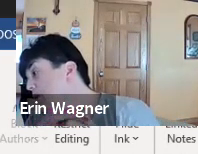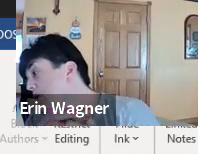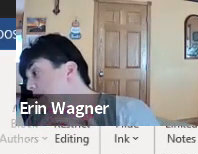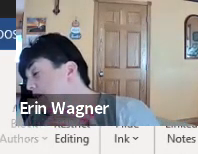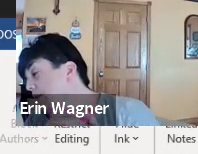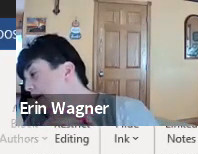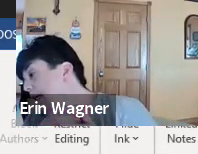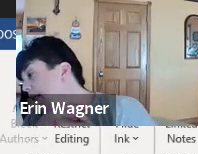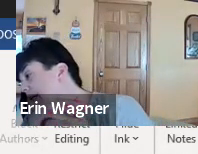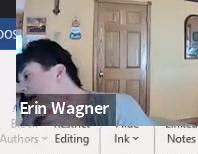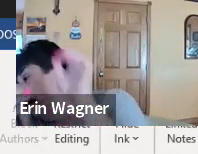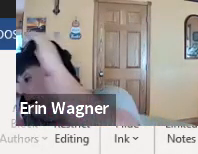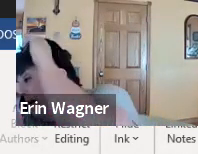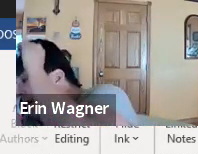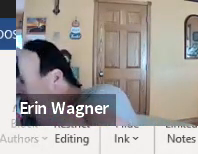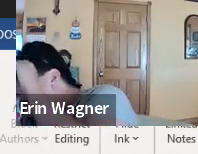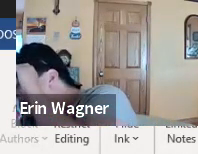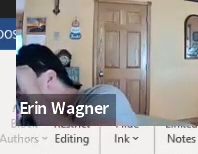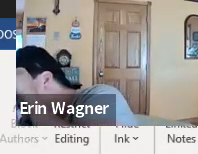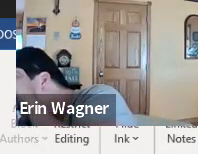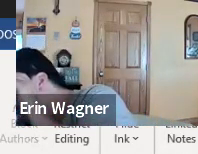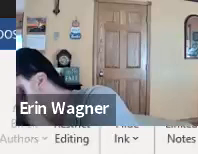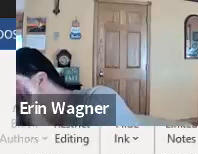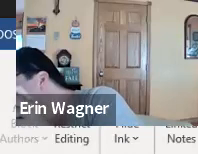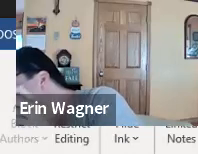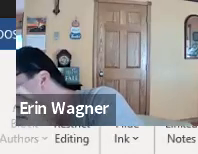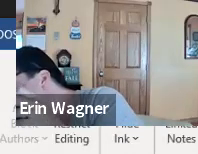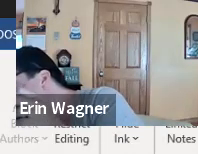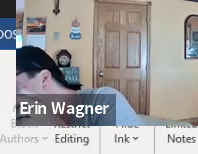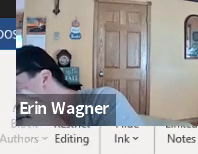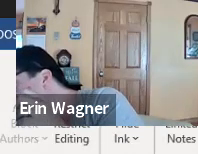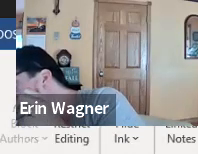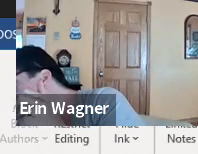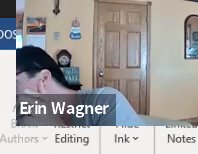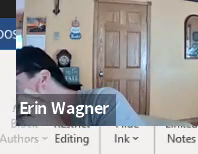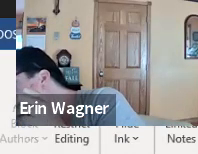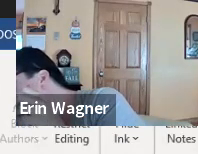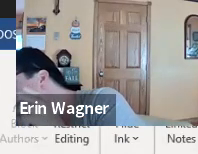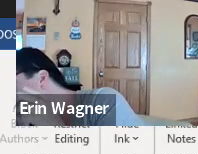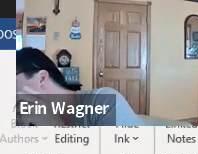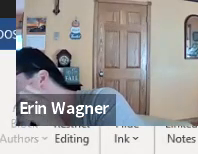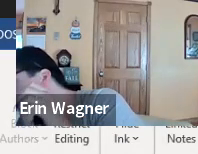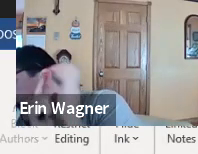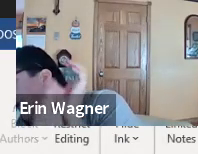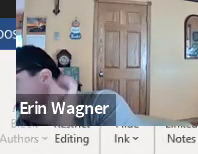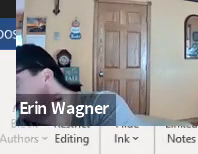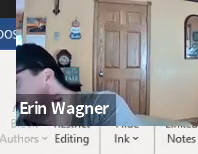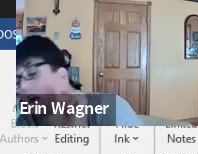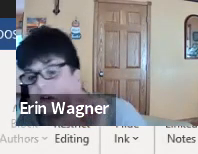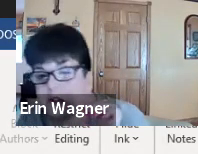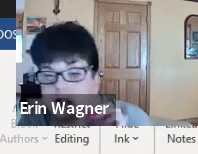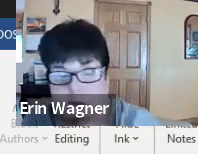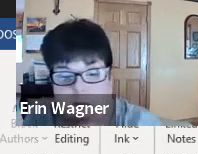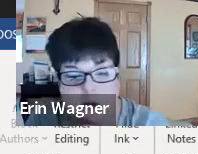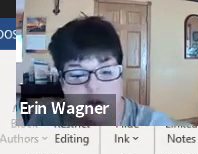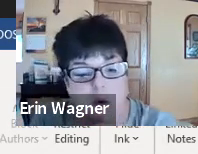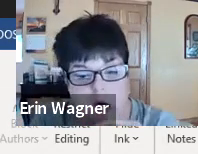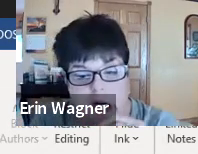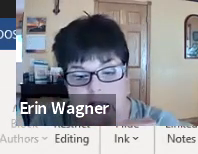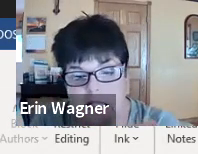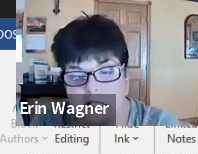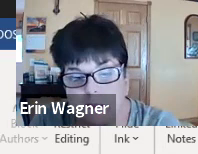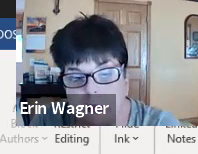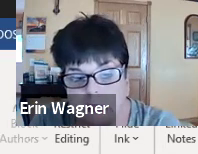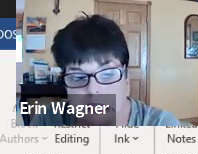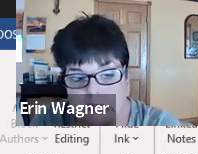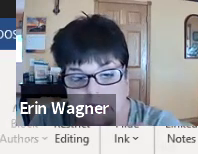from page 14 of our binder, the communications director, no, the outreach director is supposed